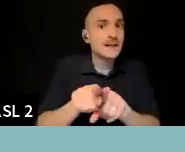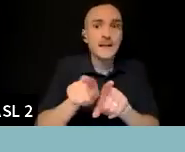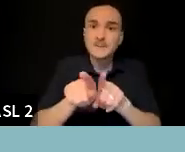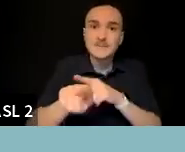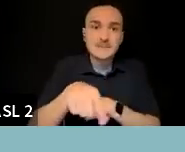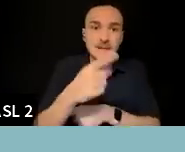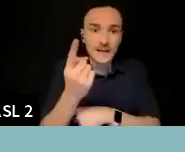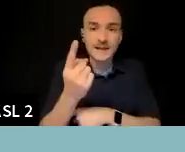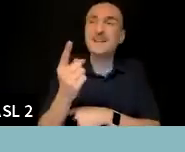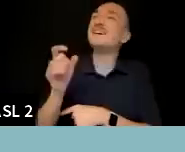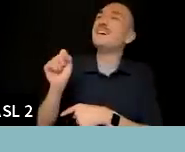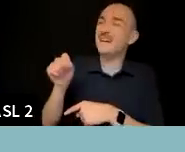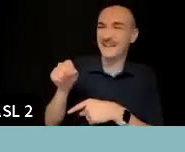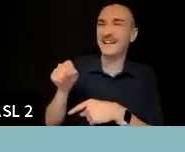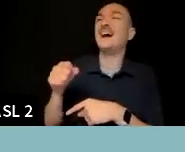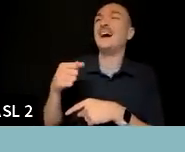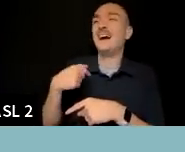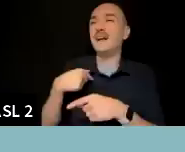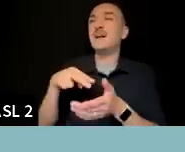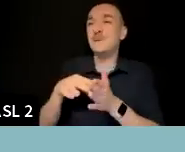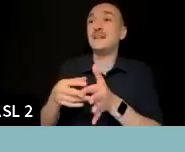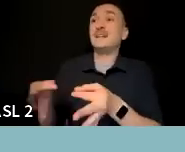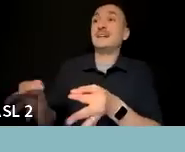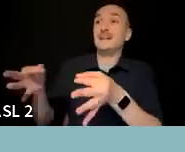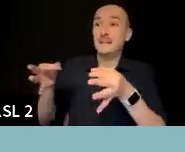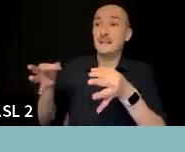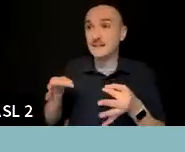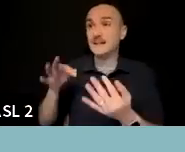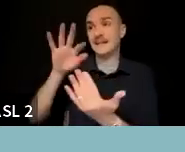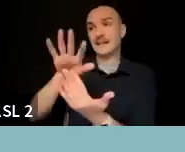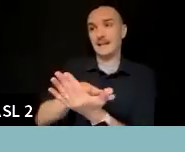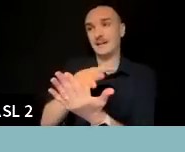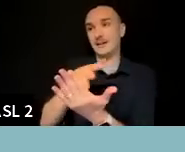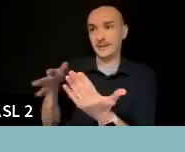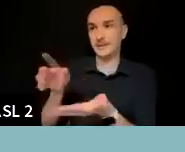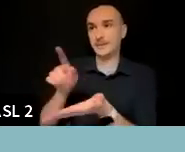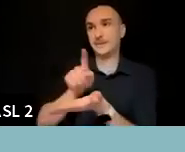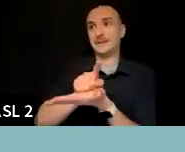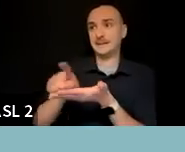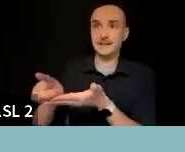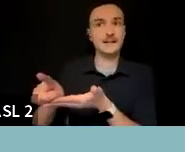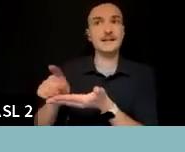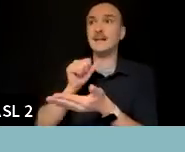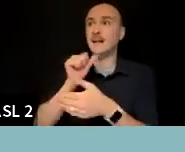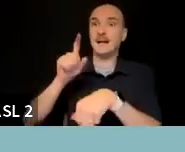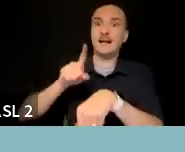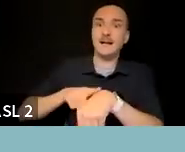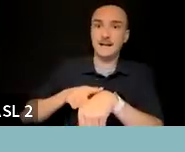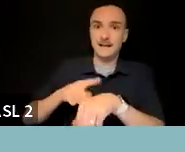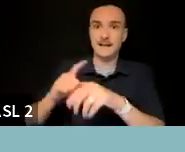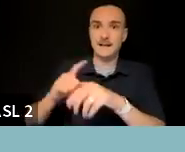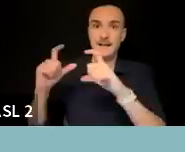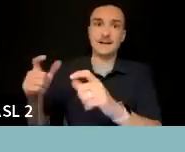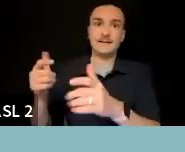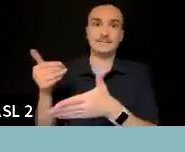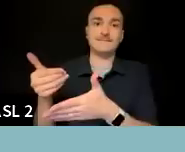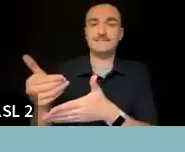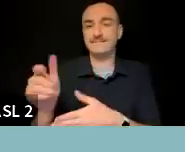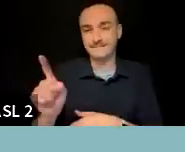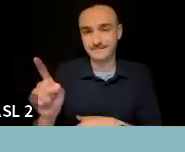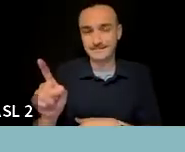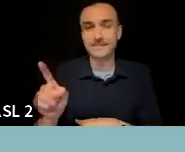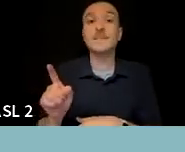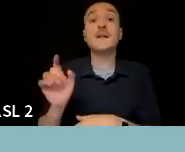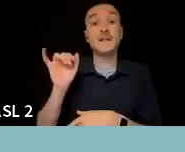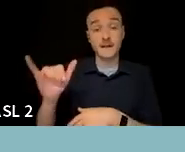not a clock. Now, Cynthia, that assembled e-application is the same document that will be used by reviewers and